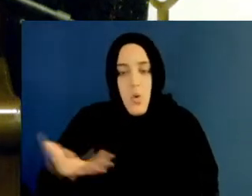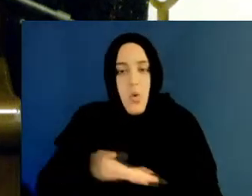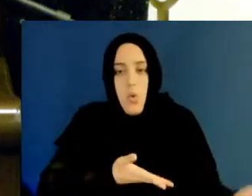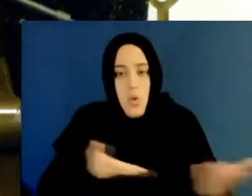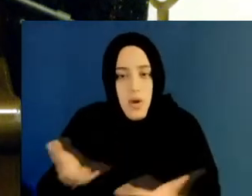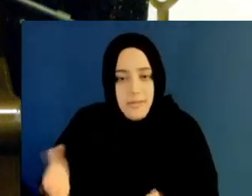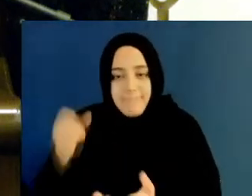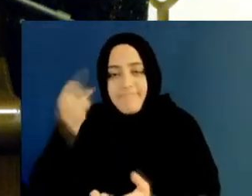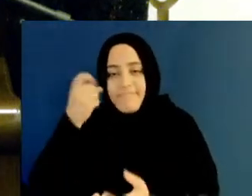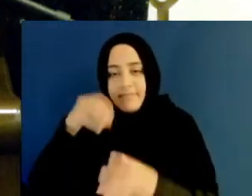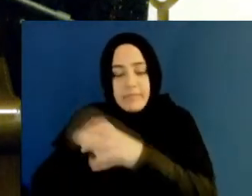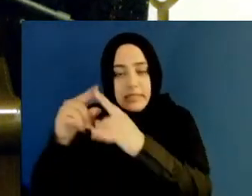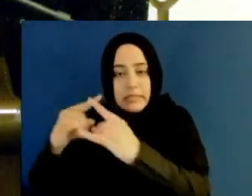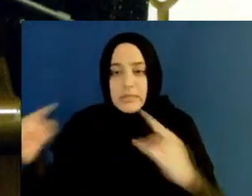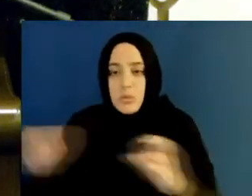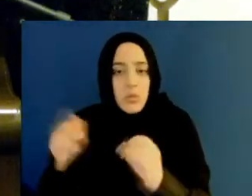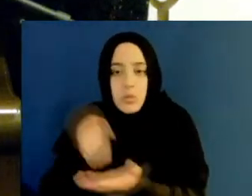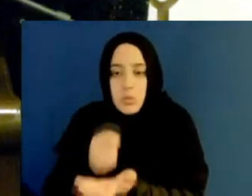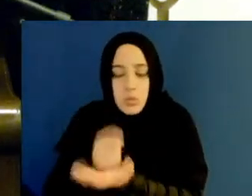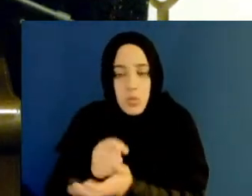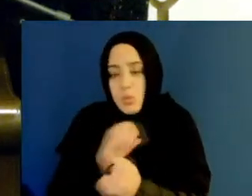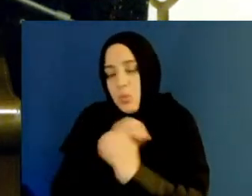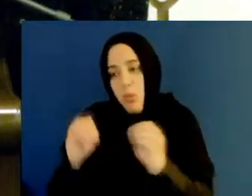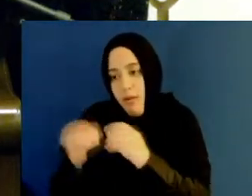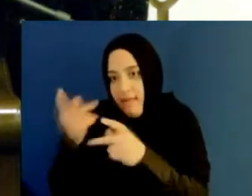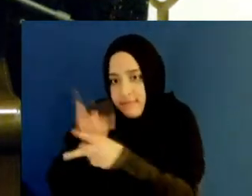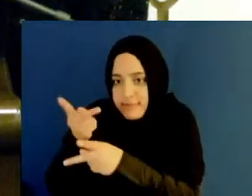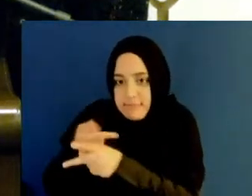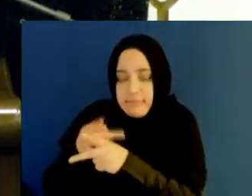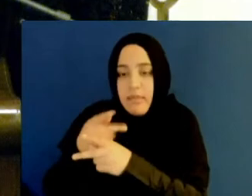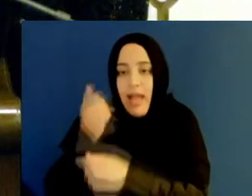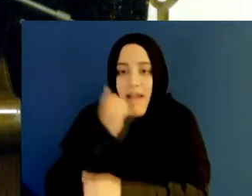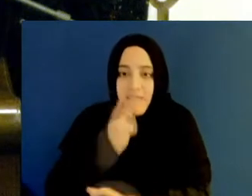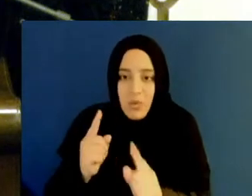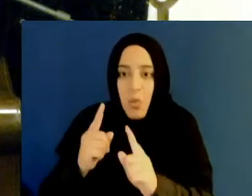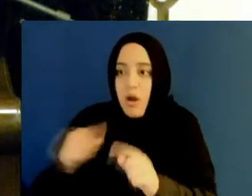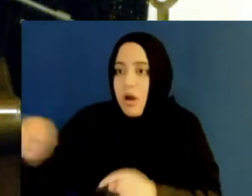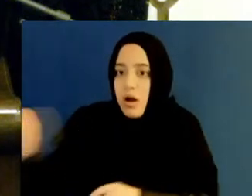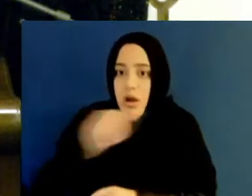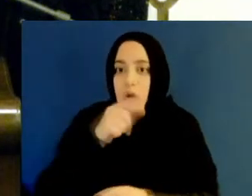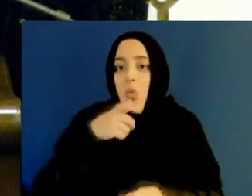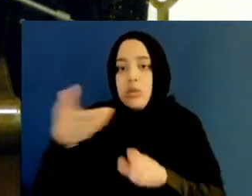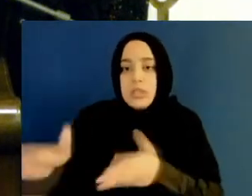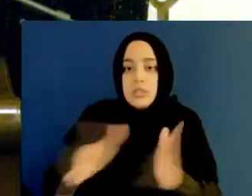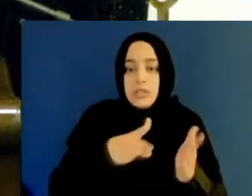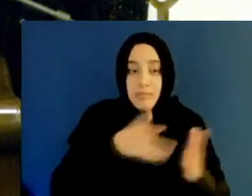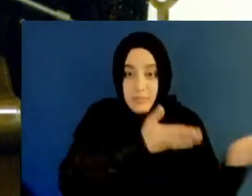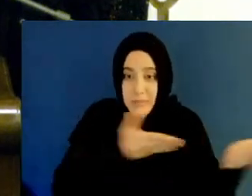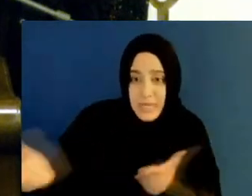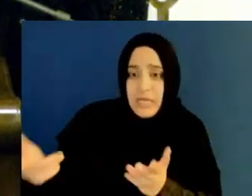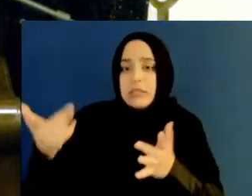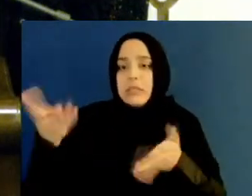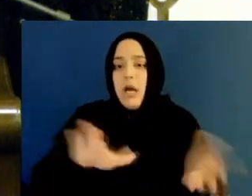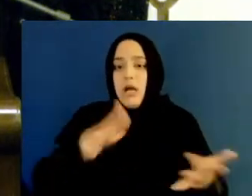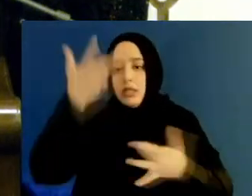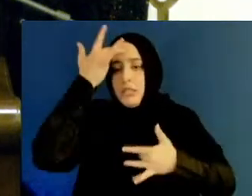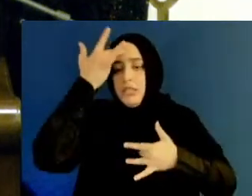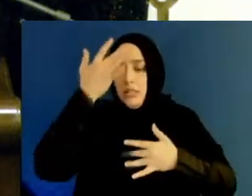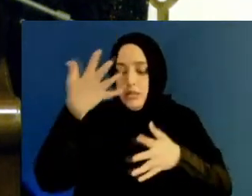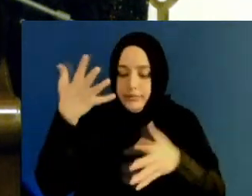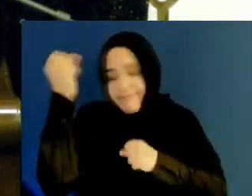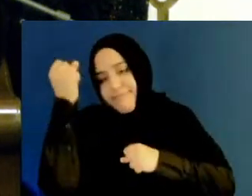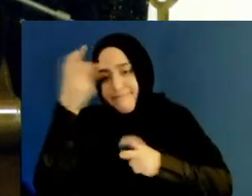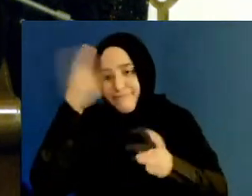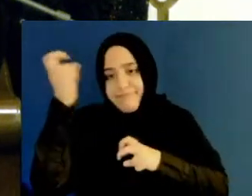is dying from their wounds. And in this state, Imam Sajjad has been brought in and is in a level of sickness. And this is where